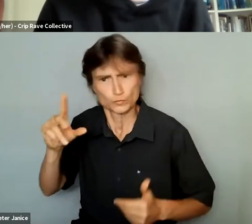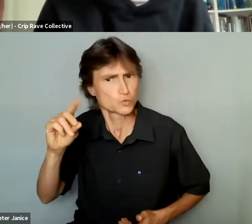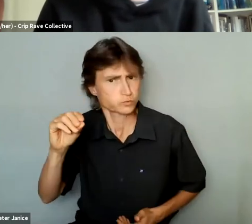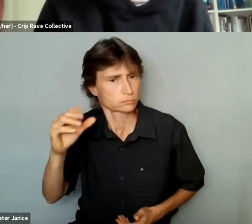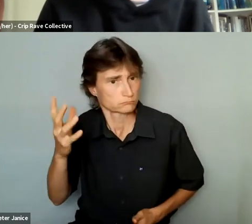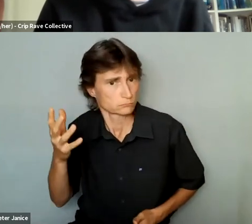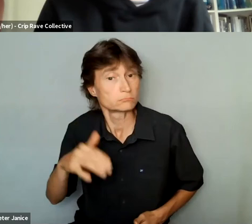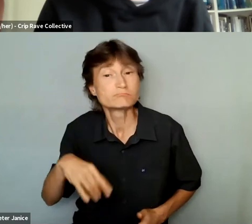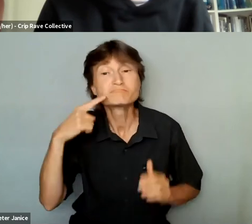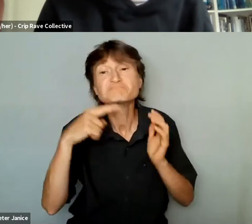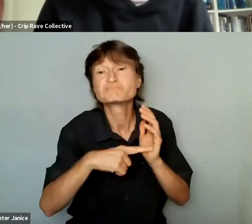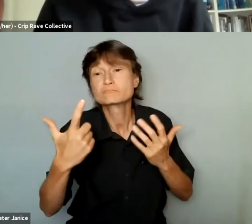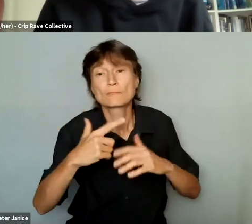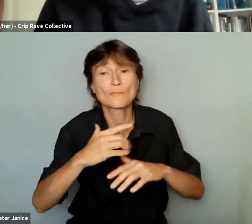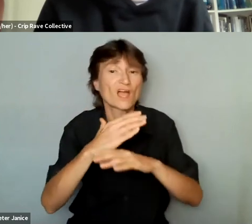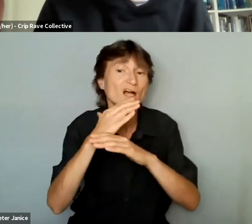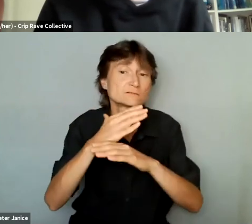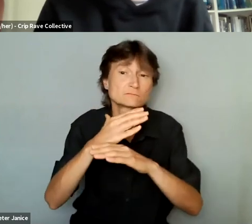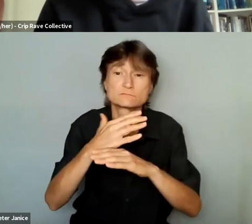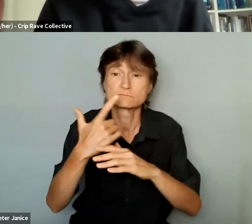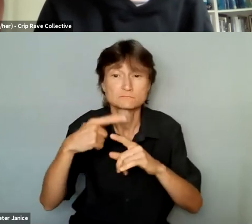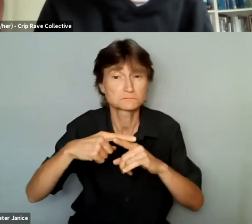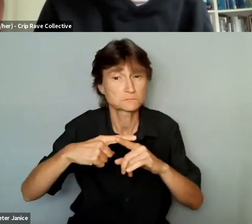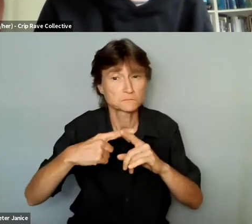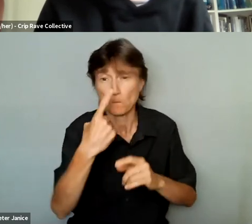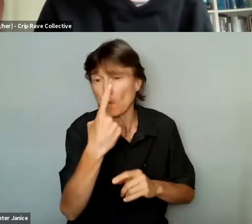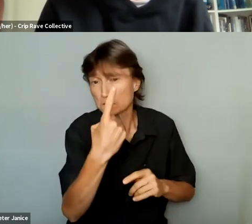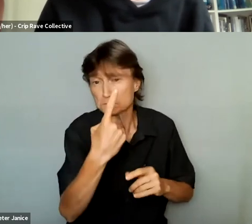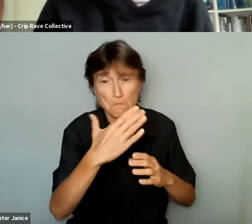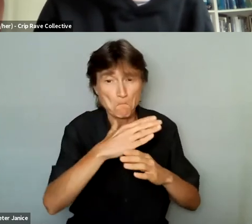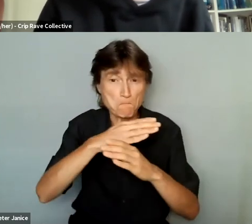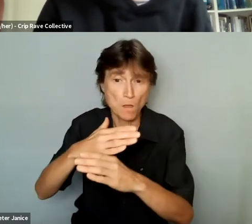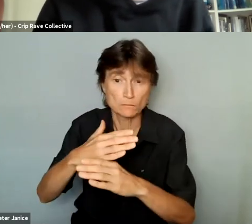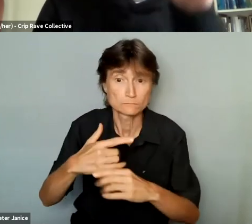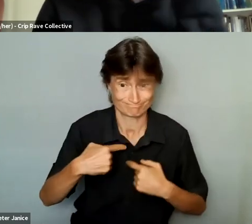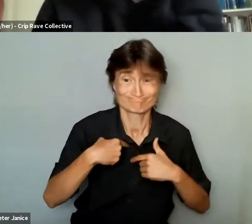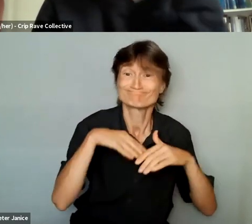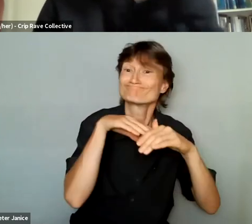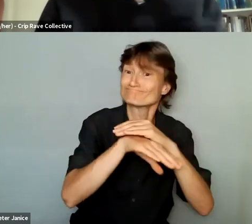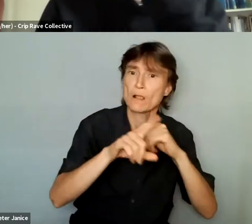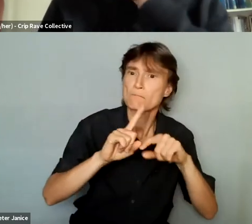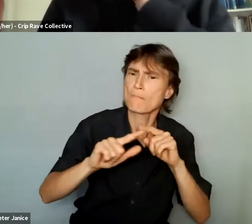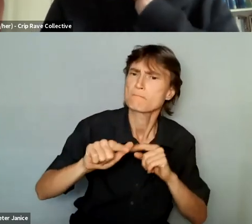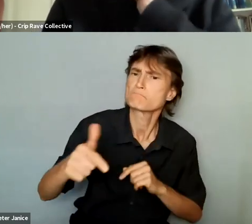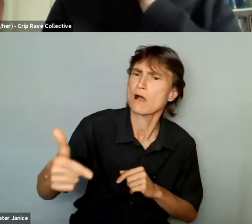one access barrier perhaps, or the solution to that getting in the way of somebody else's, is are there any particular